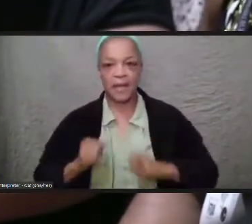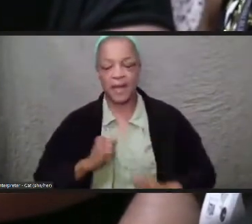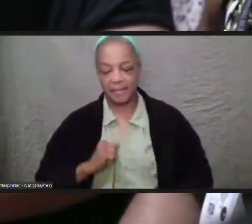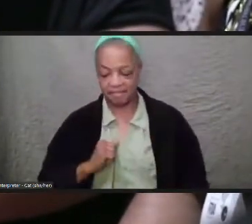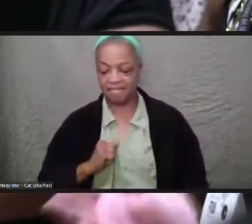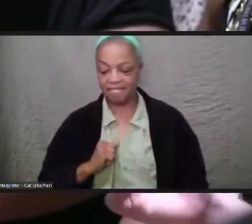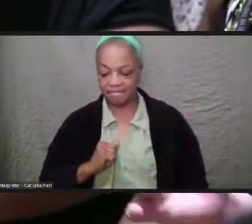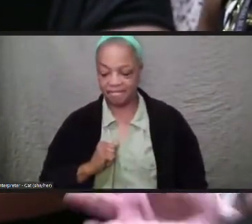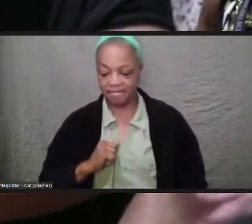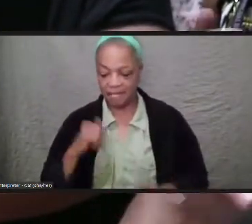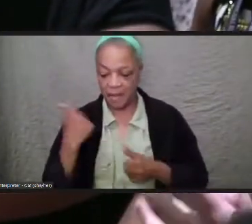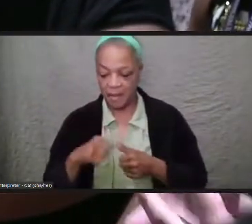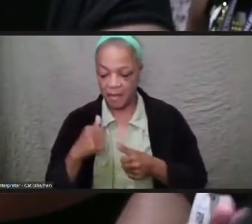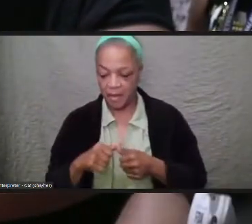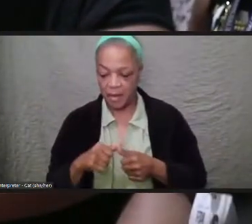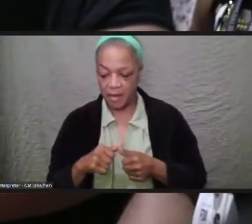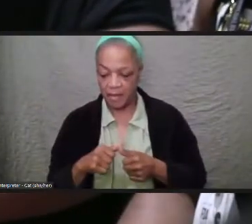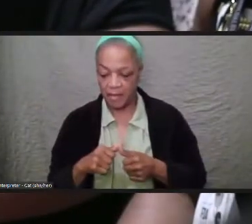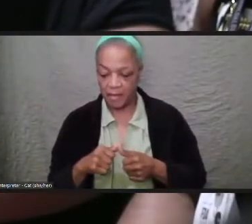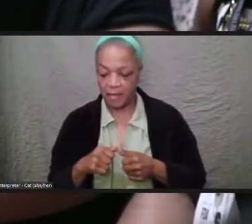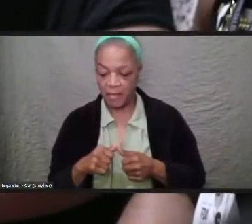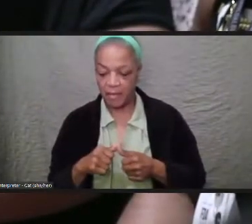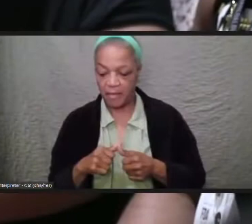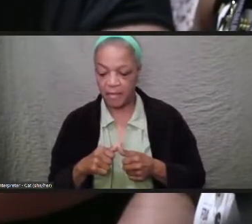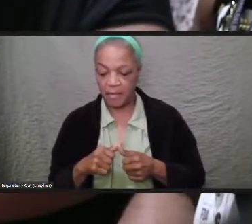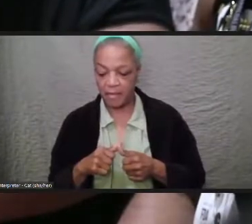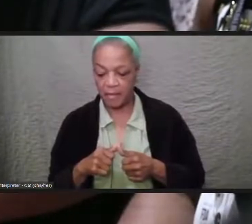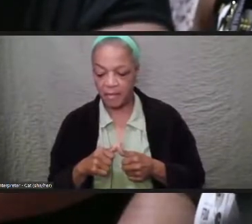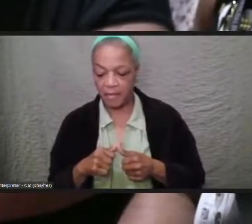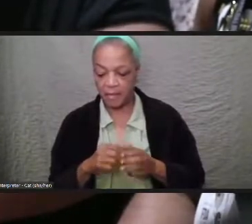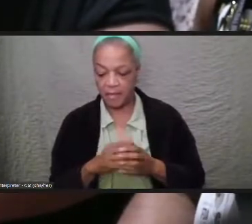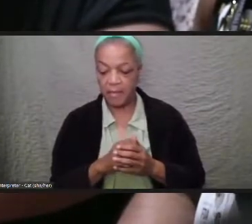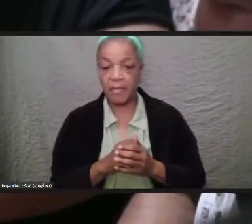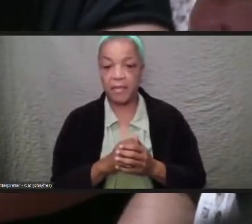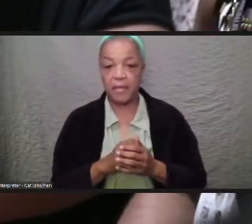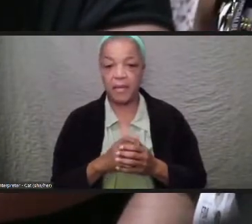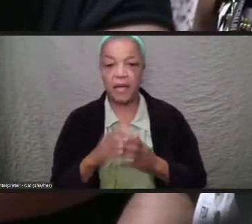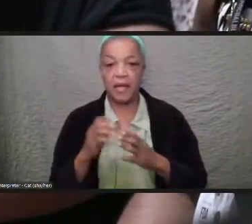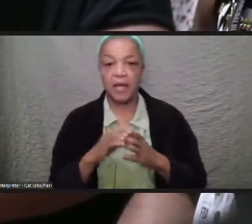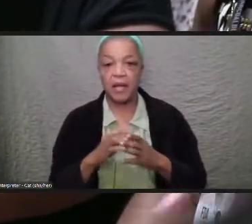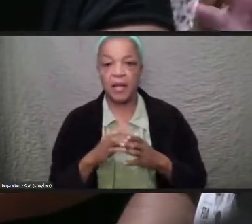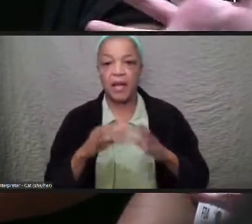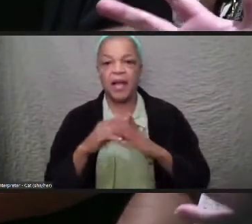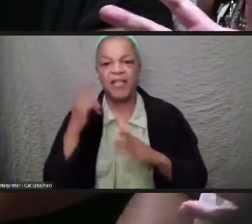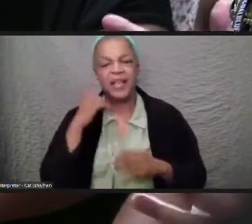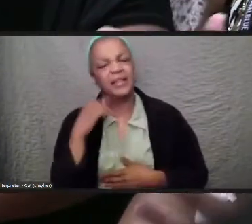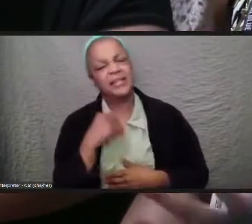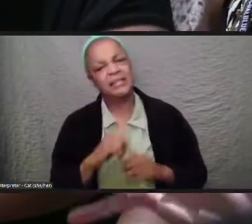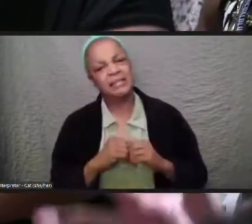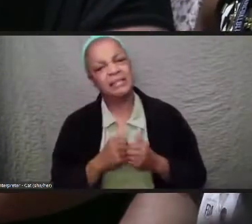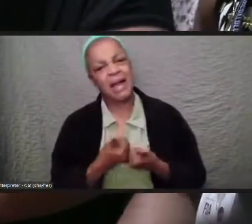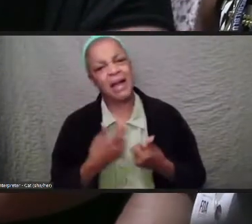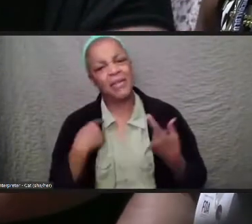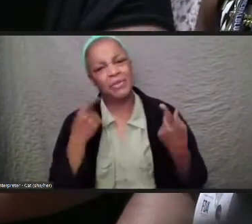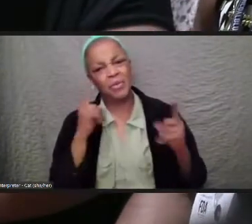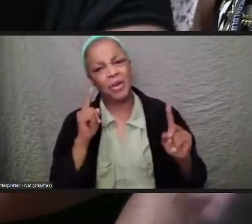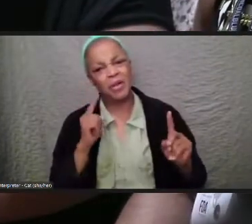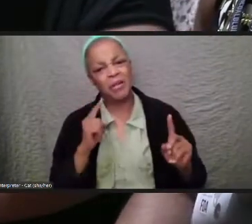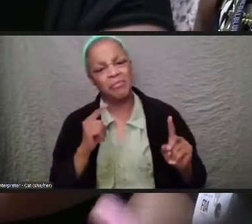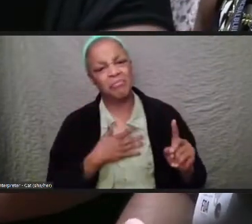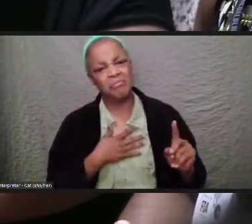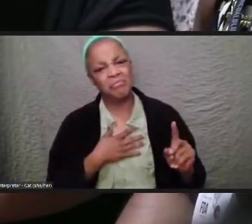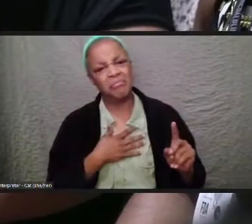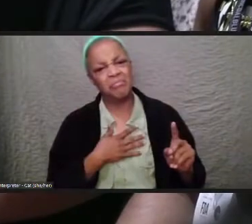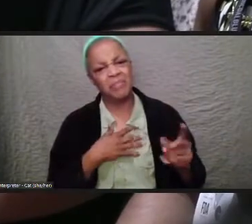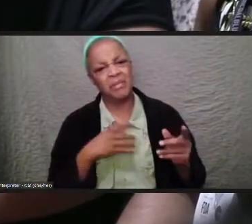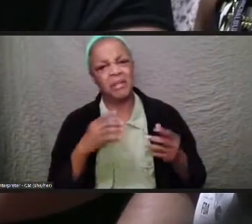just like what, being taken on that ride and thinking like, how is this even gonna work, right? Everything that's happening, like how does it work? But that's